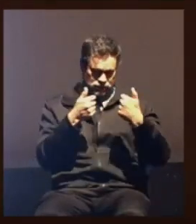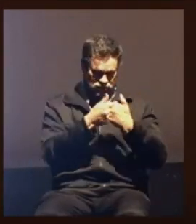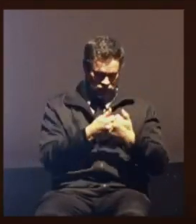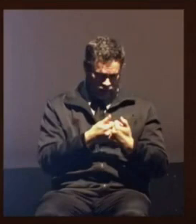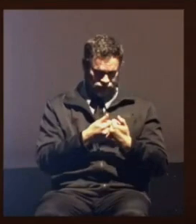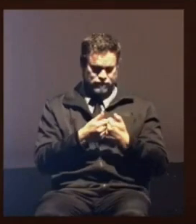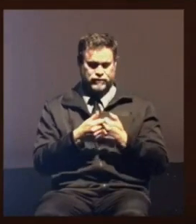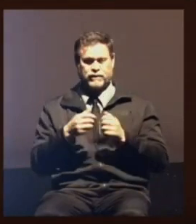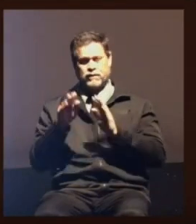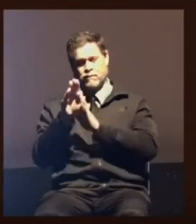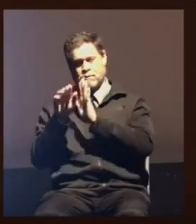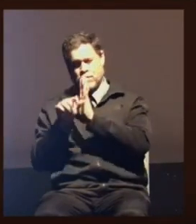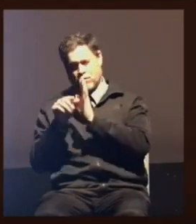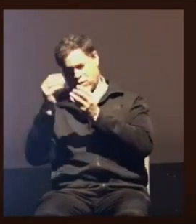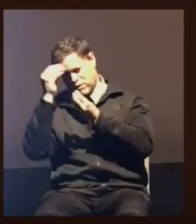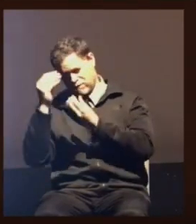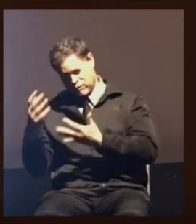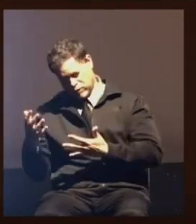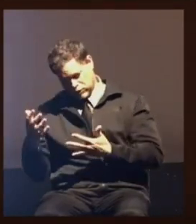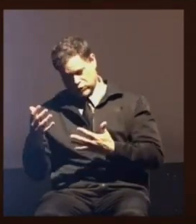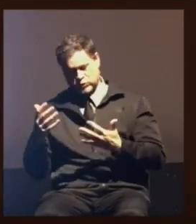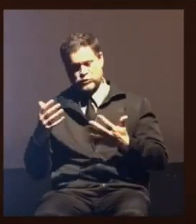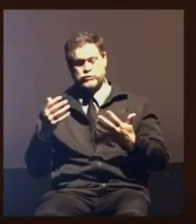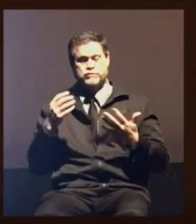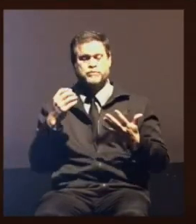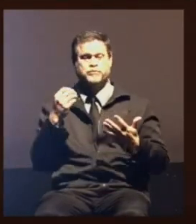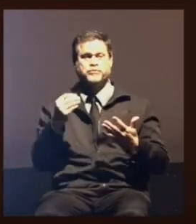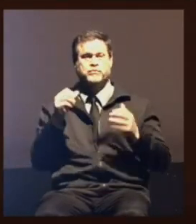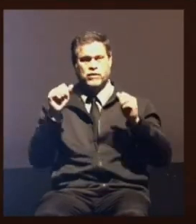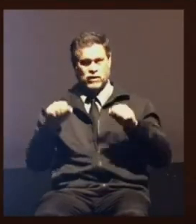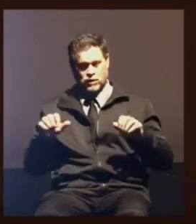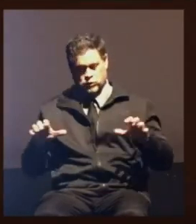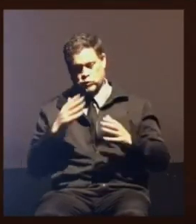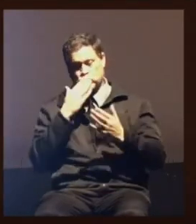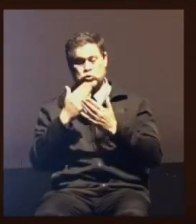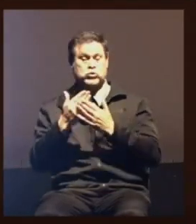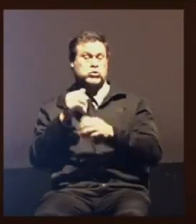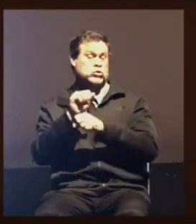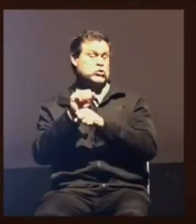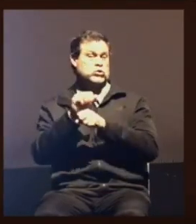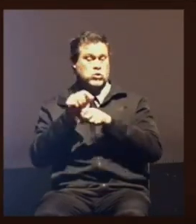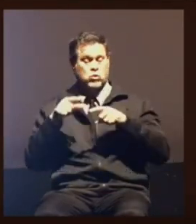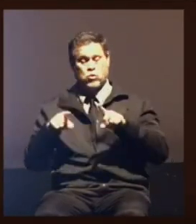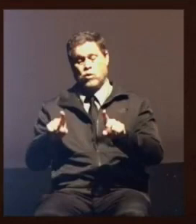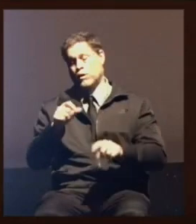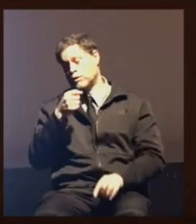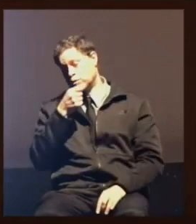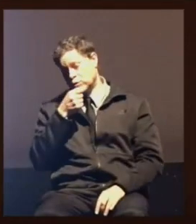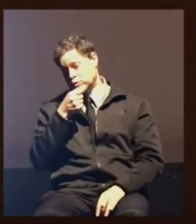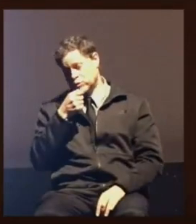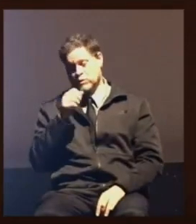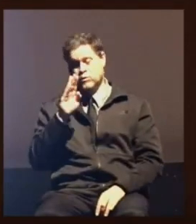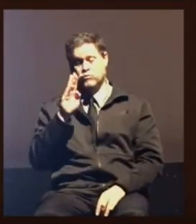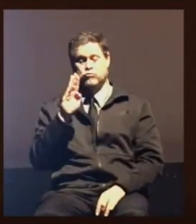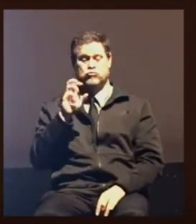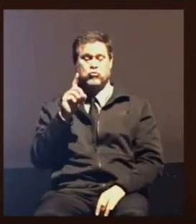you know, getting background information so they could do a good job with the broadcast.